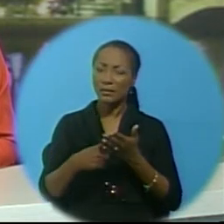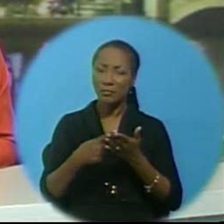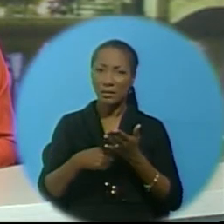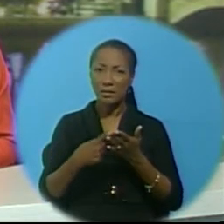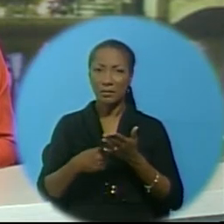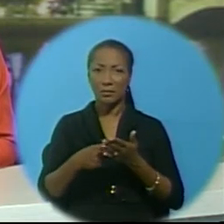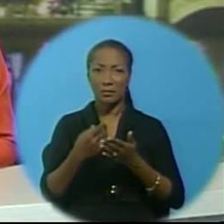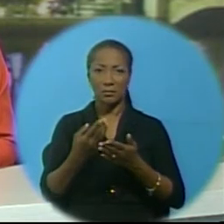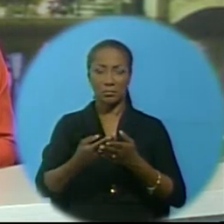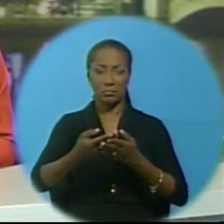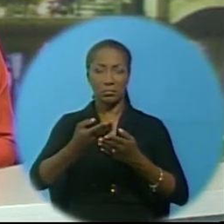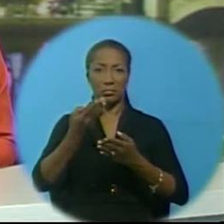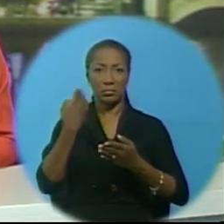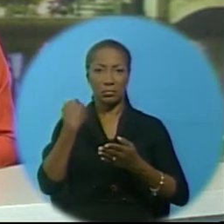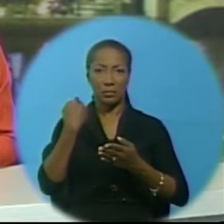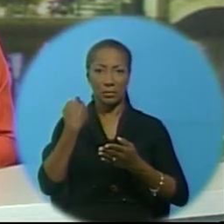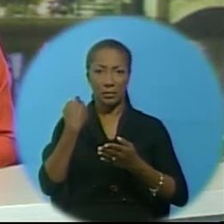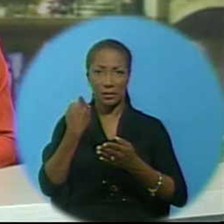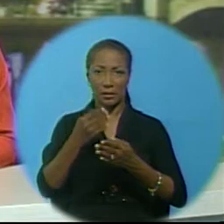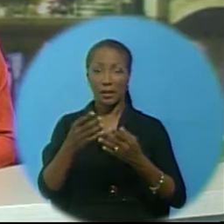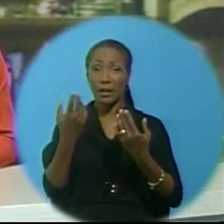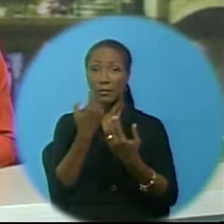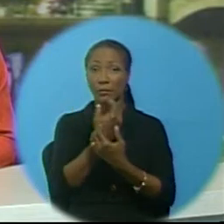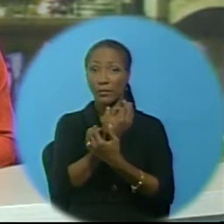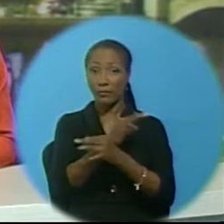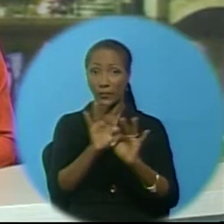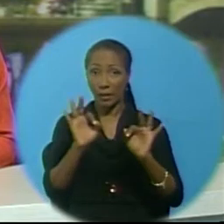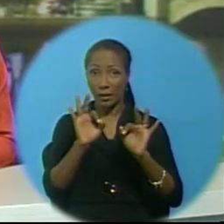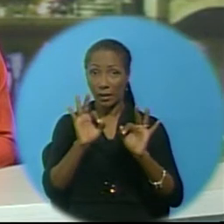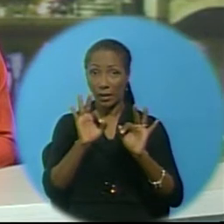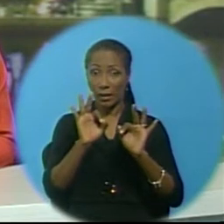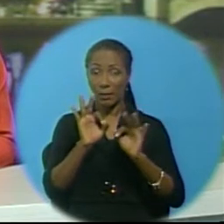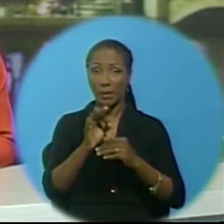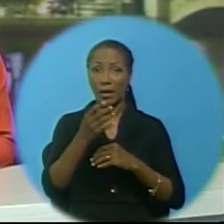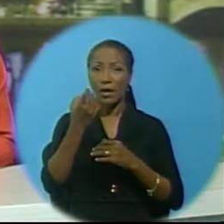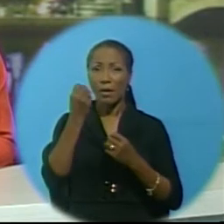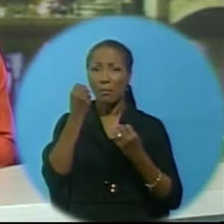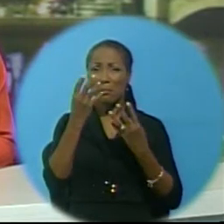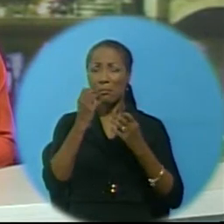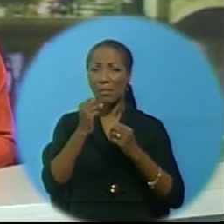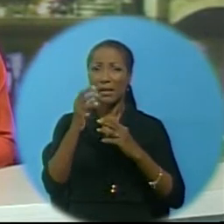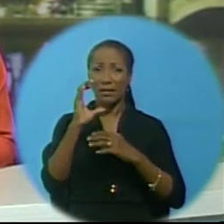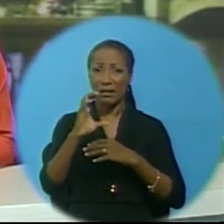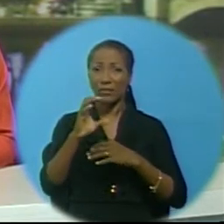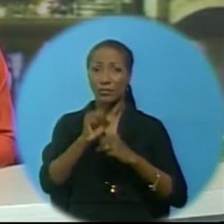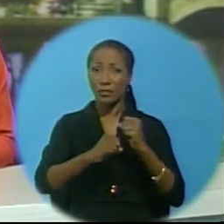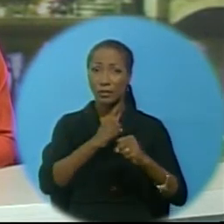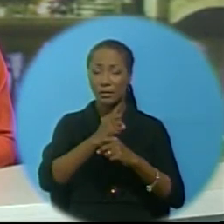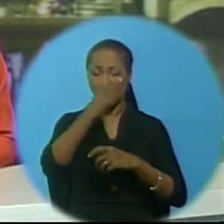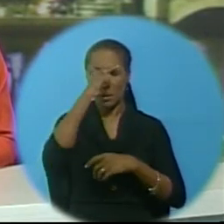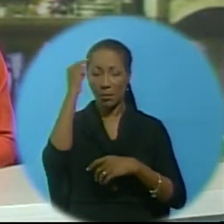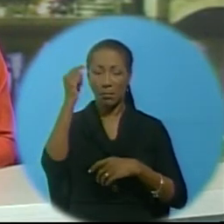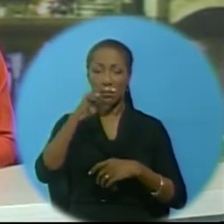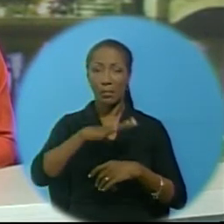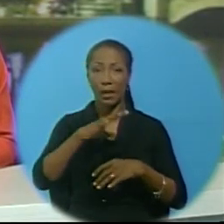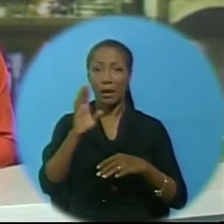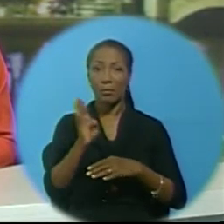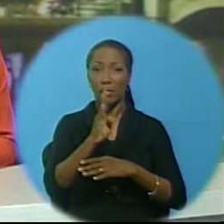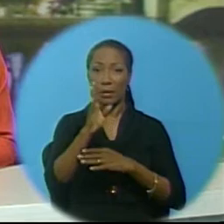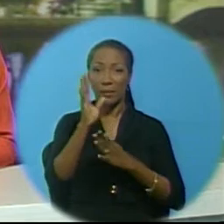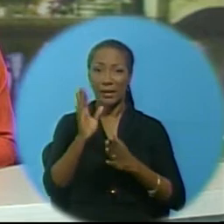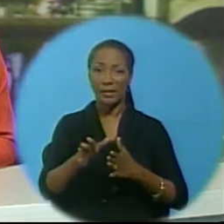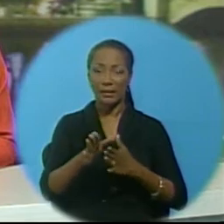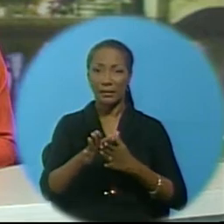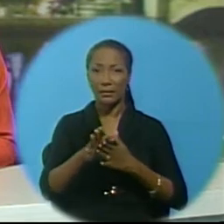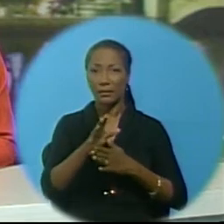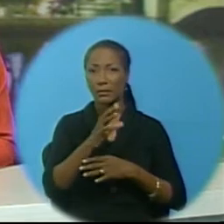most oppressive in the world. He said for centuries, black Barbadians were taught to be consumers while being discouraged through laws